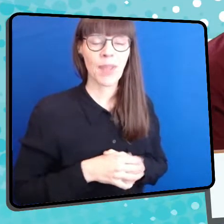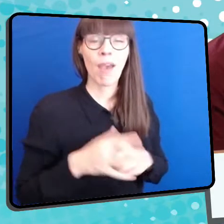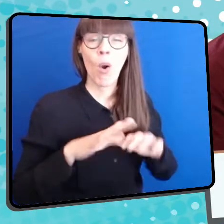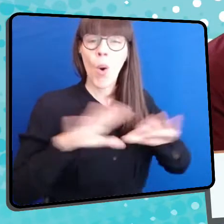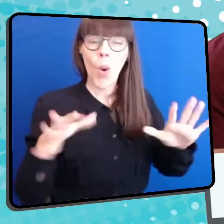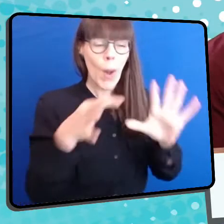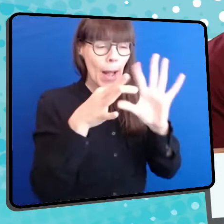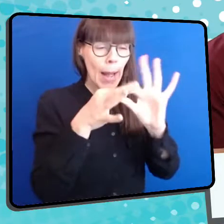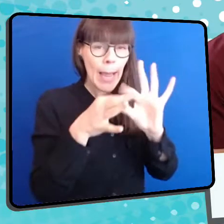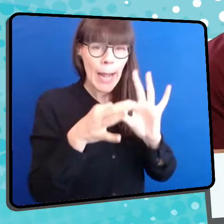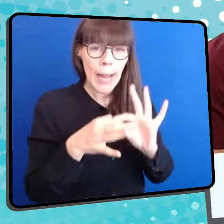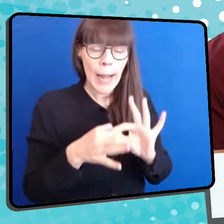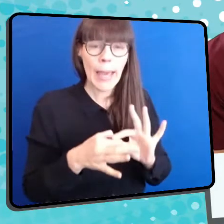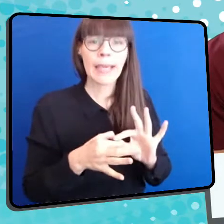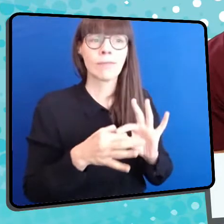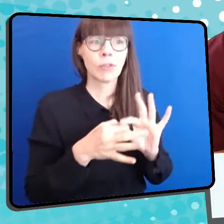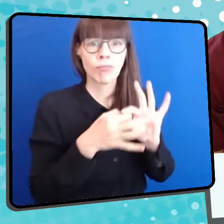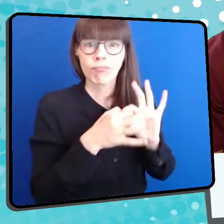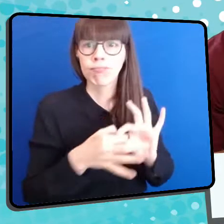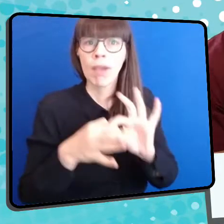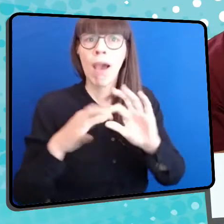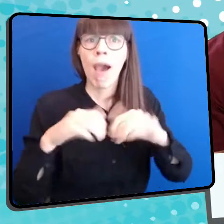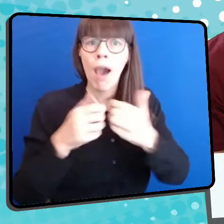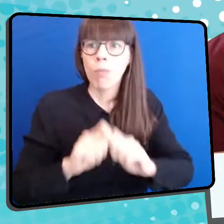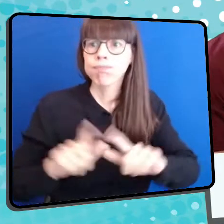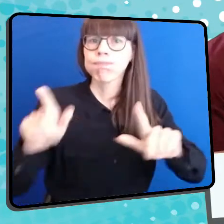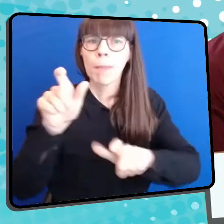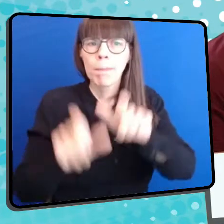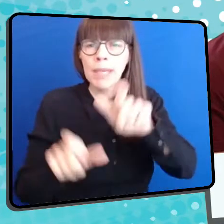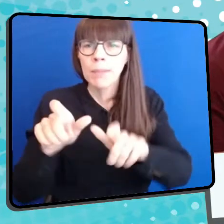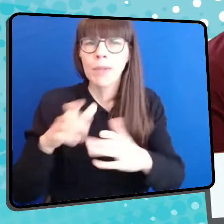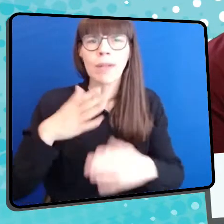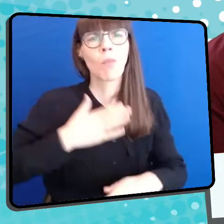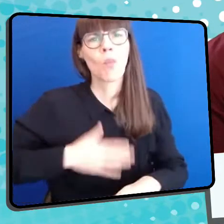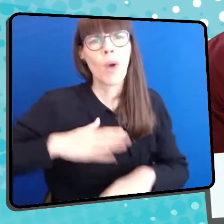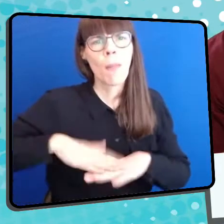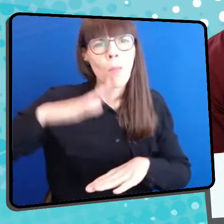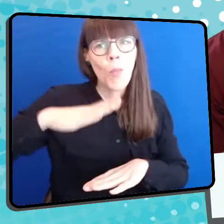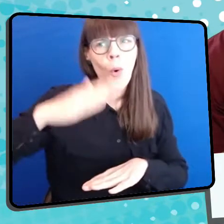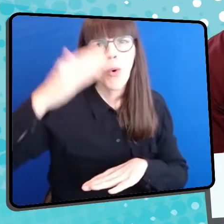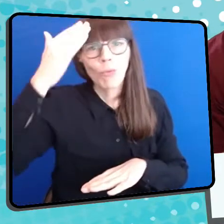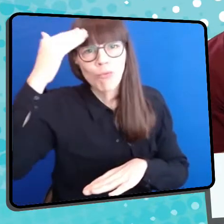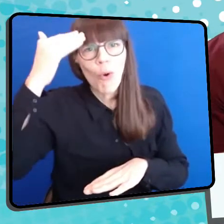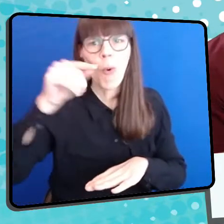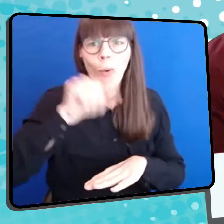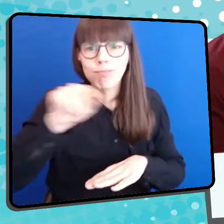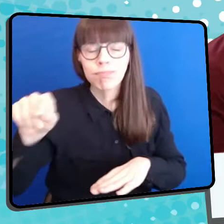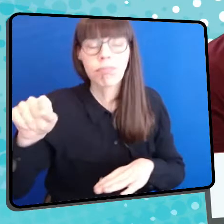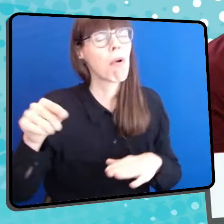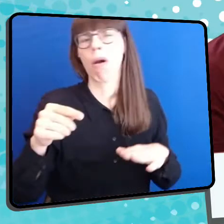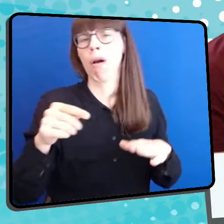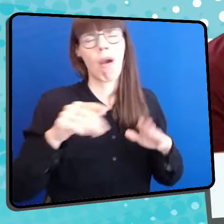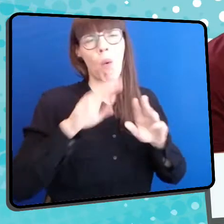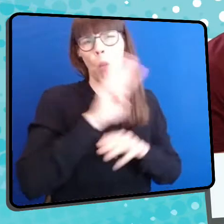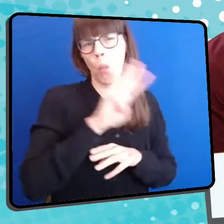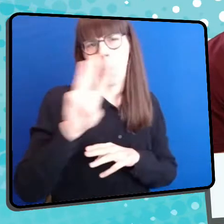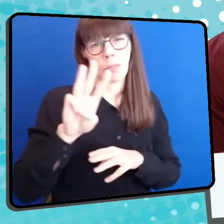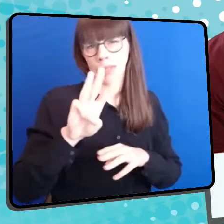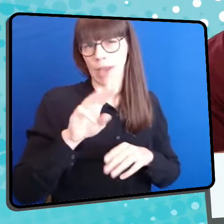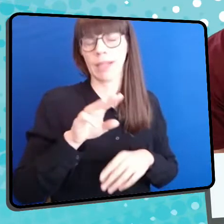all the people involved, all the projects, the Learn Challenge. Those links are available on our website,